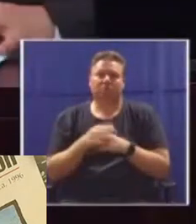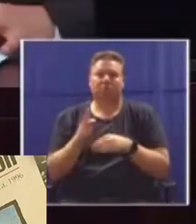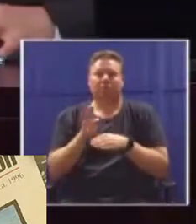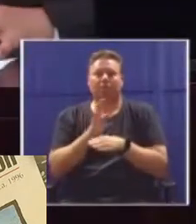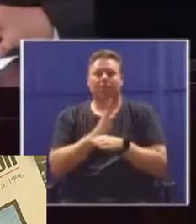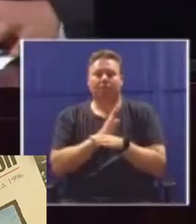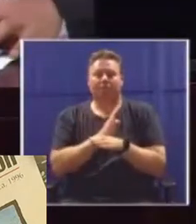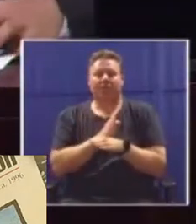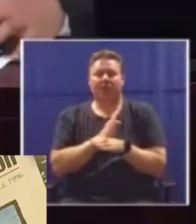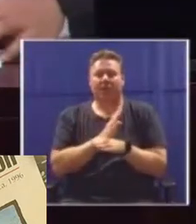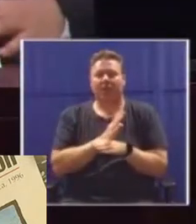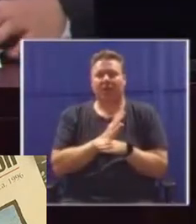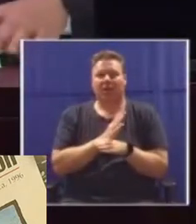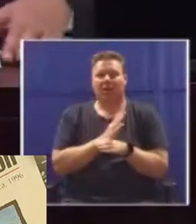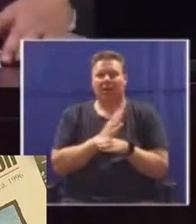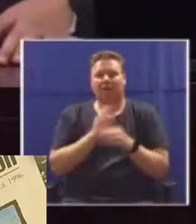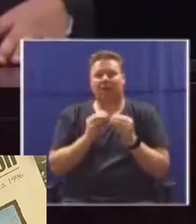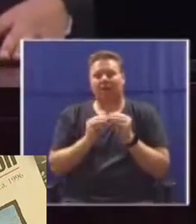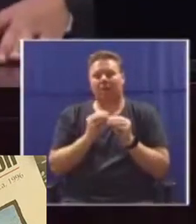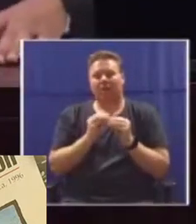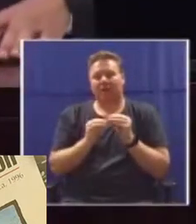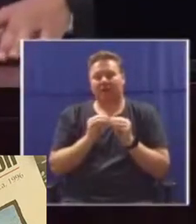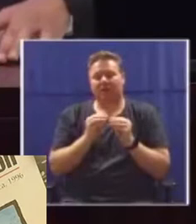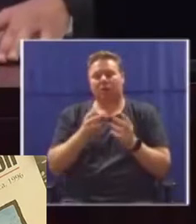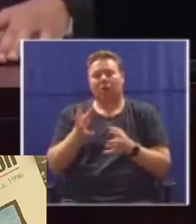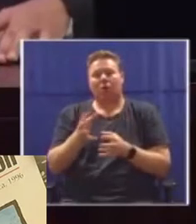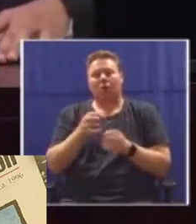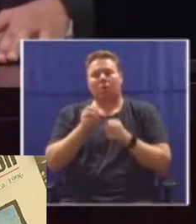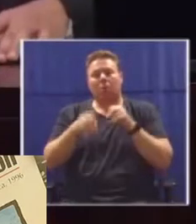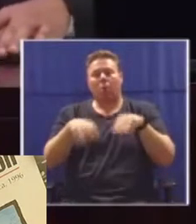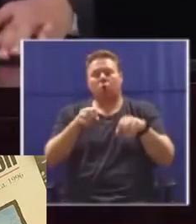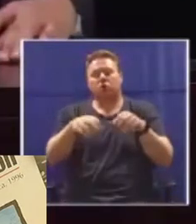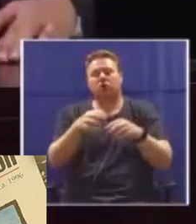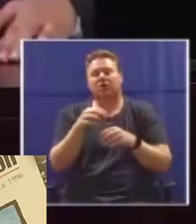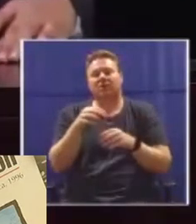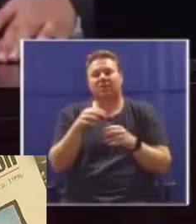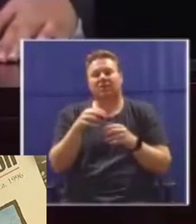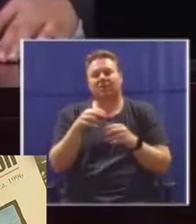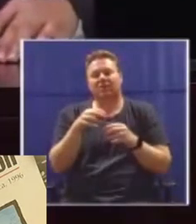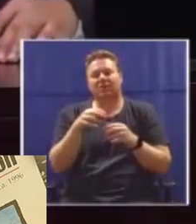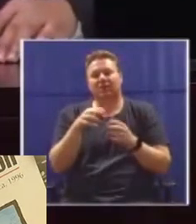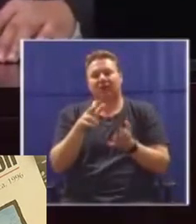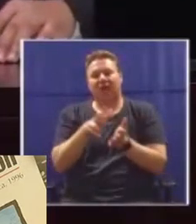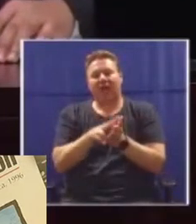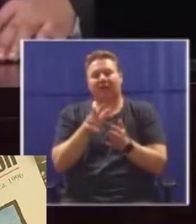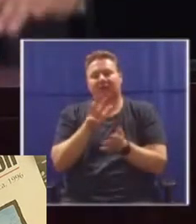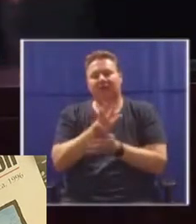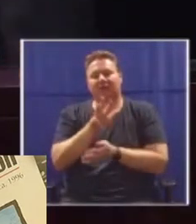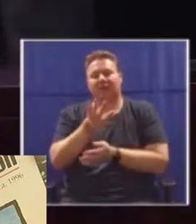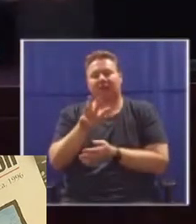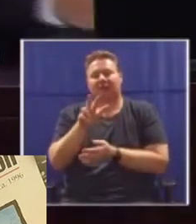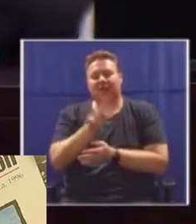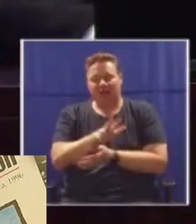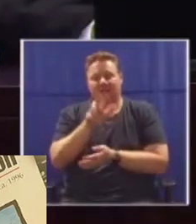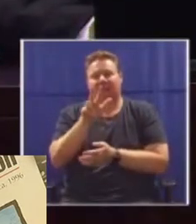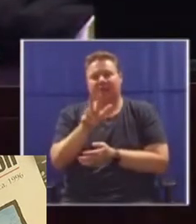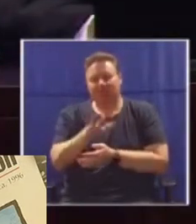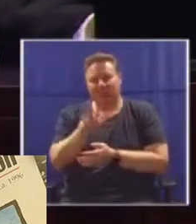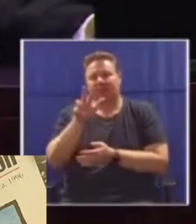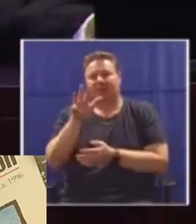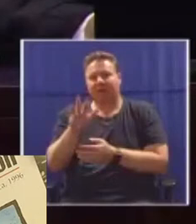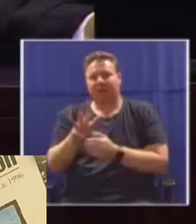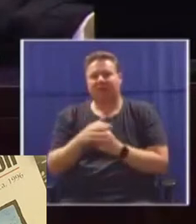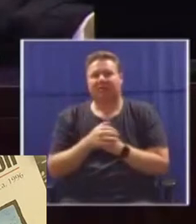the Pollution Act of 1986. Specifically, the bill seeks to incorporate